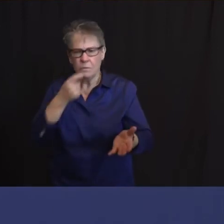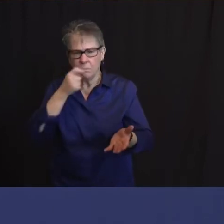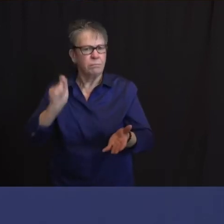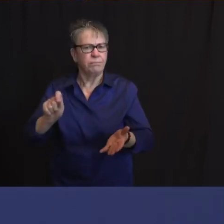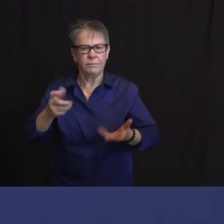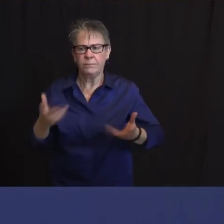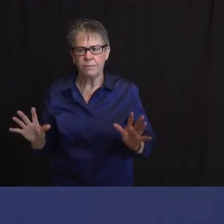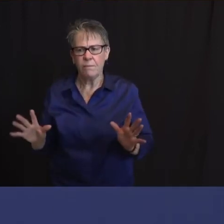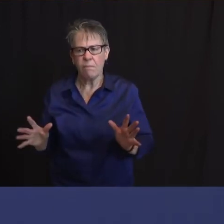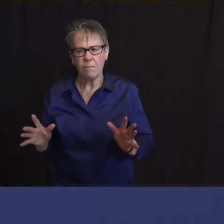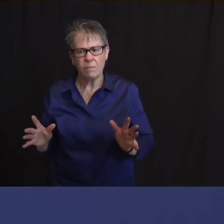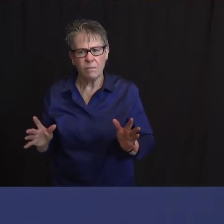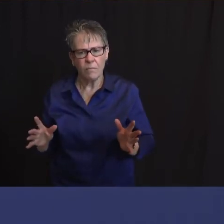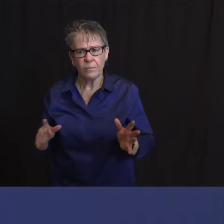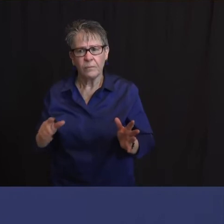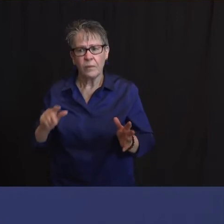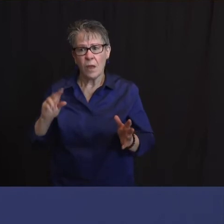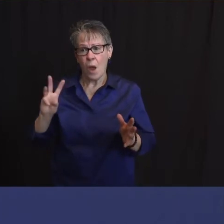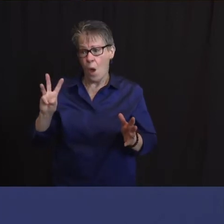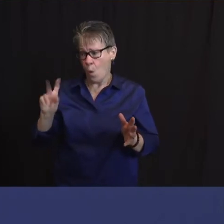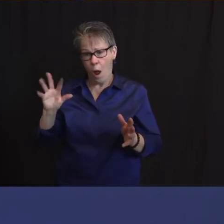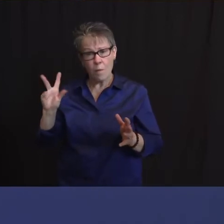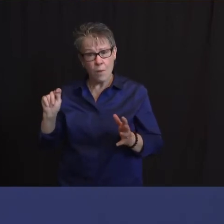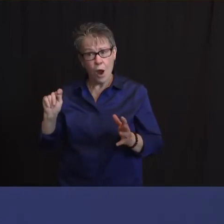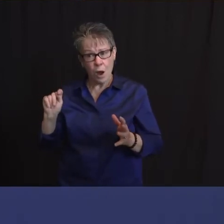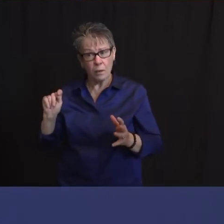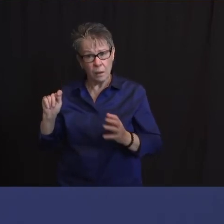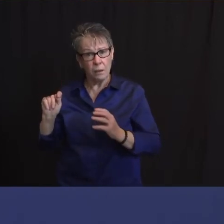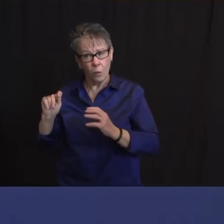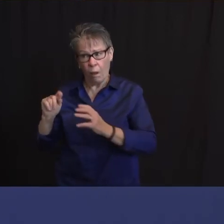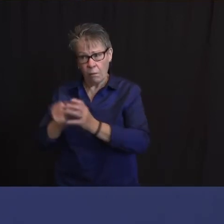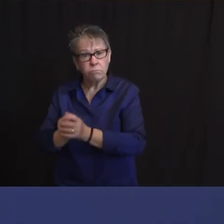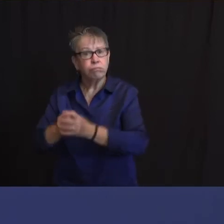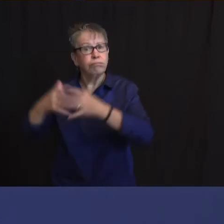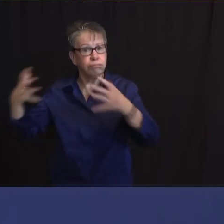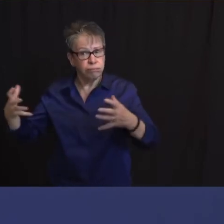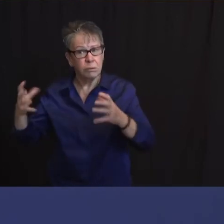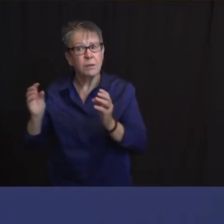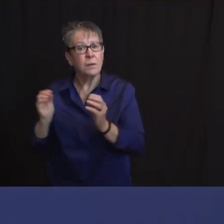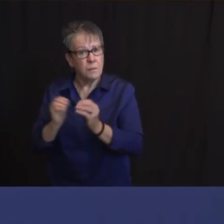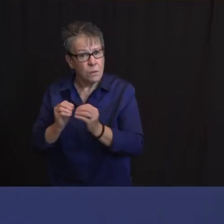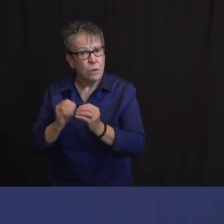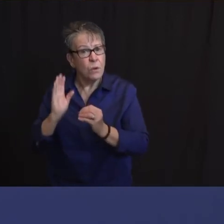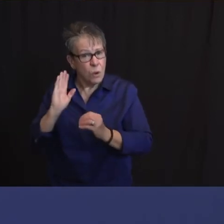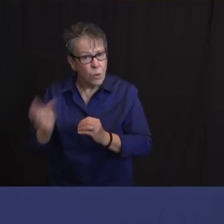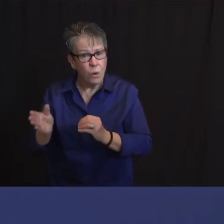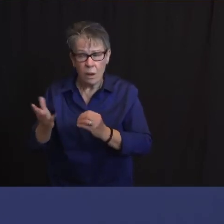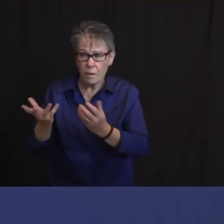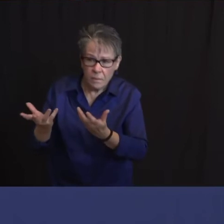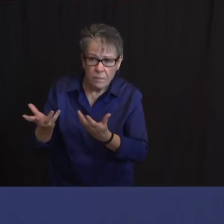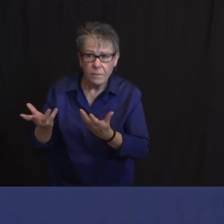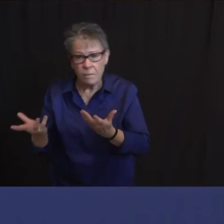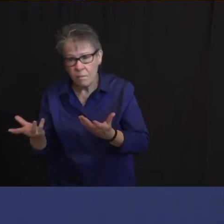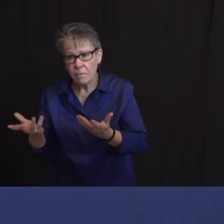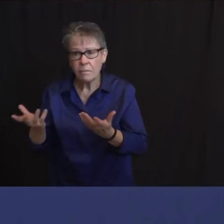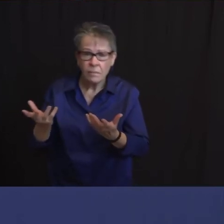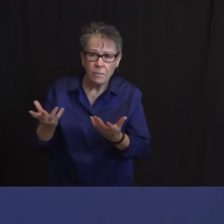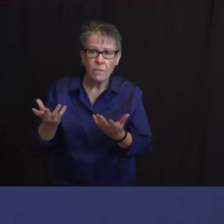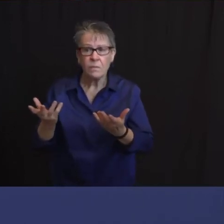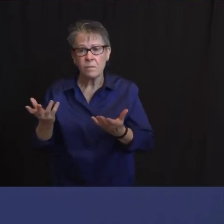talked about or to others like them? Absolutely. But I've mentioned this, the president has talked about FEMA setting up, Pat,